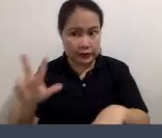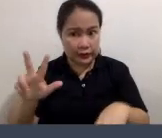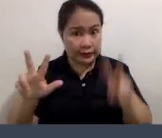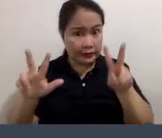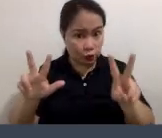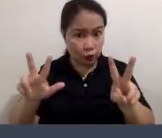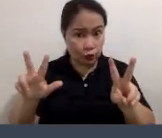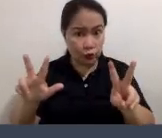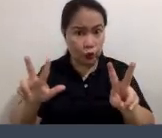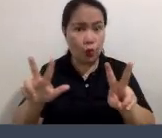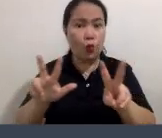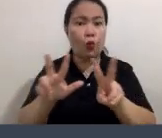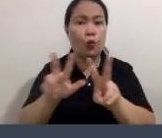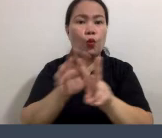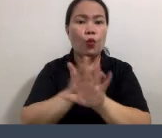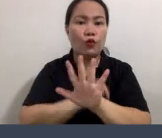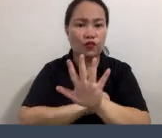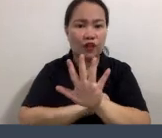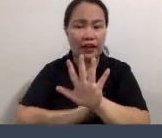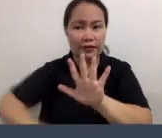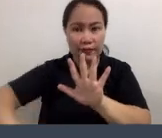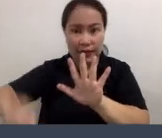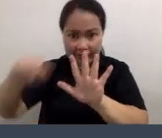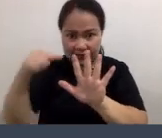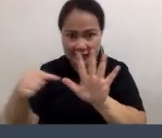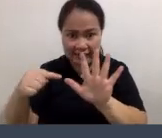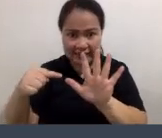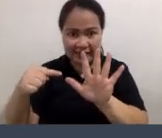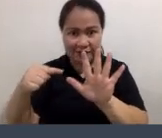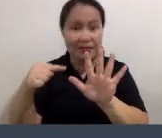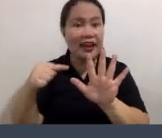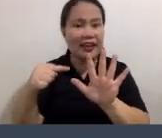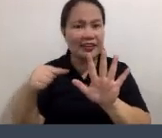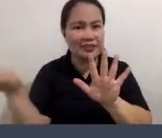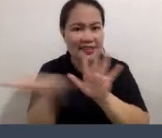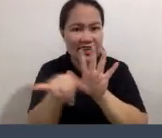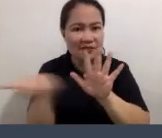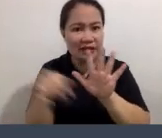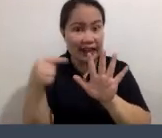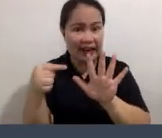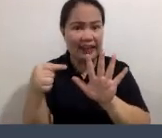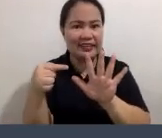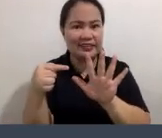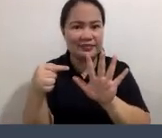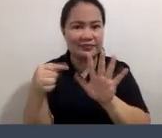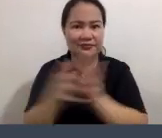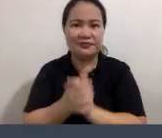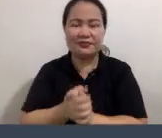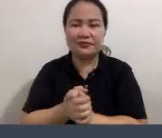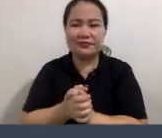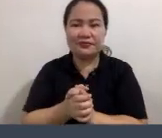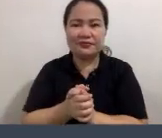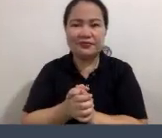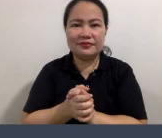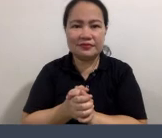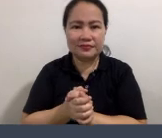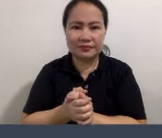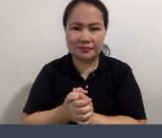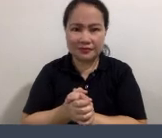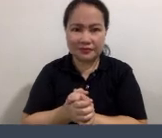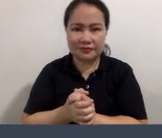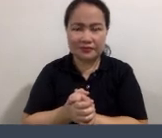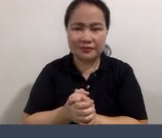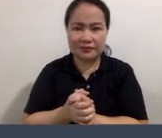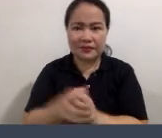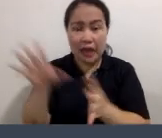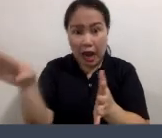i-add natin si 3 and 2, that is 5. And then, keep the common sign. Ano yung sign nila pareho? Negative. So, kukopyahin mo lang kung